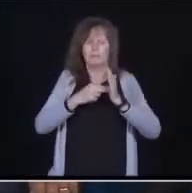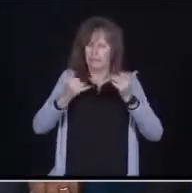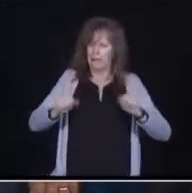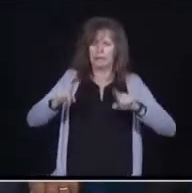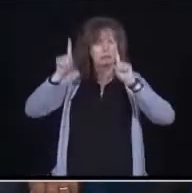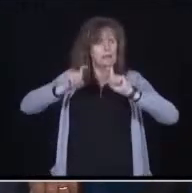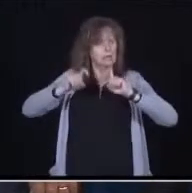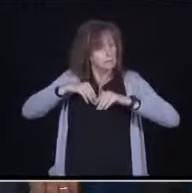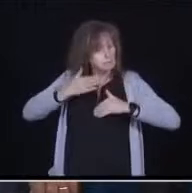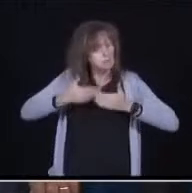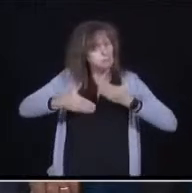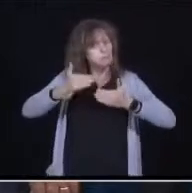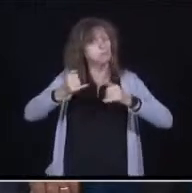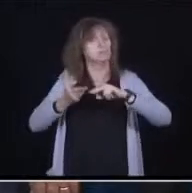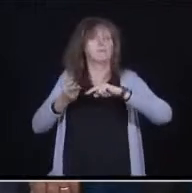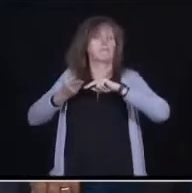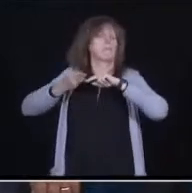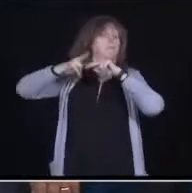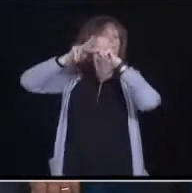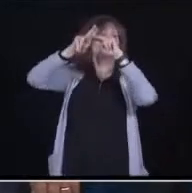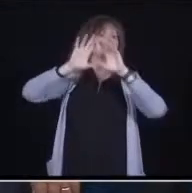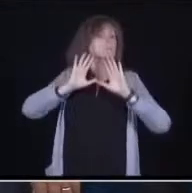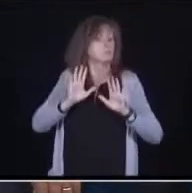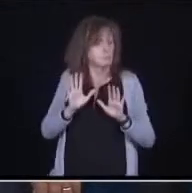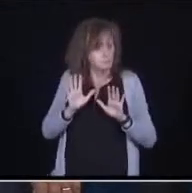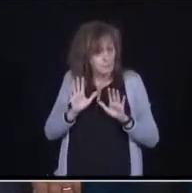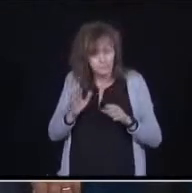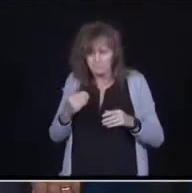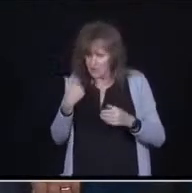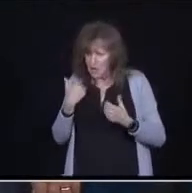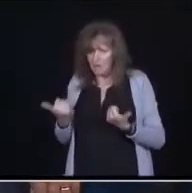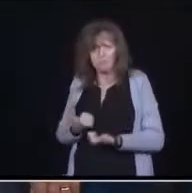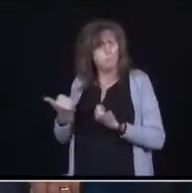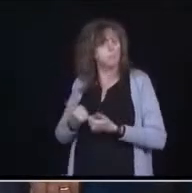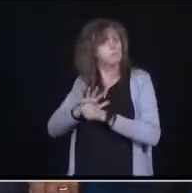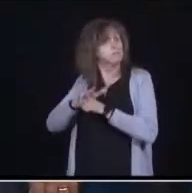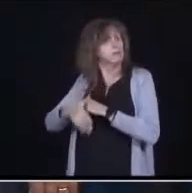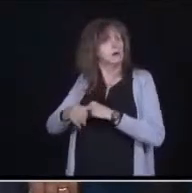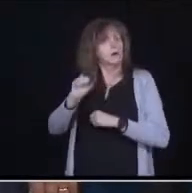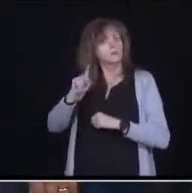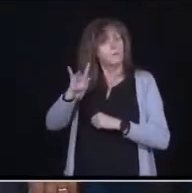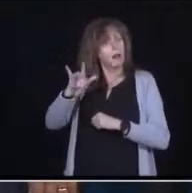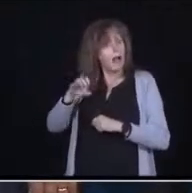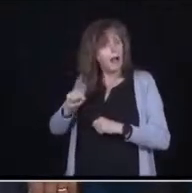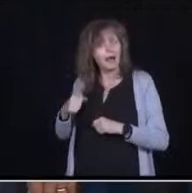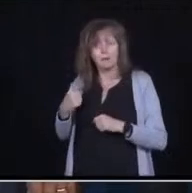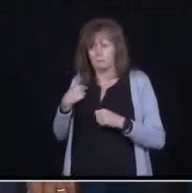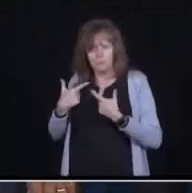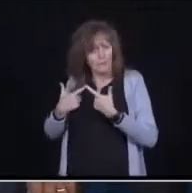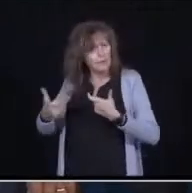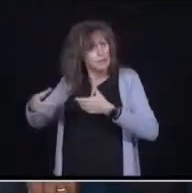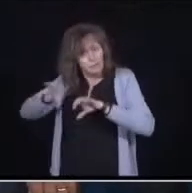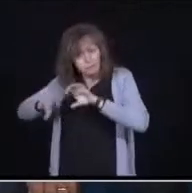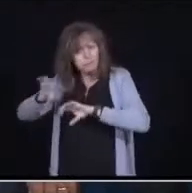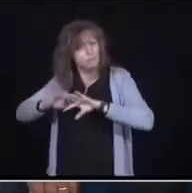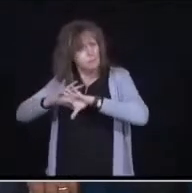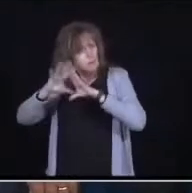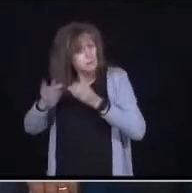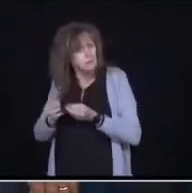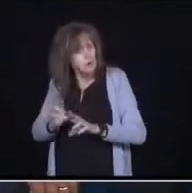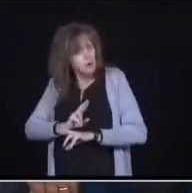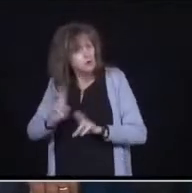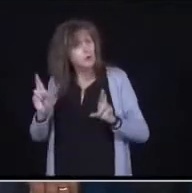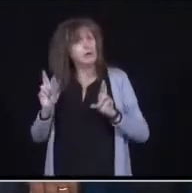lab tests as well. We have the supplies for it. We're ready to move forward, and we know that as we move into flu